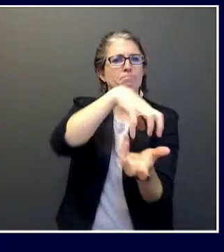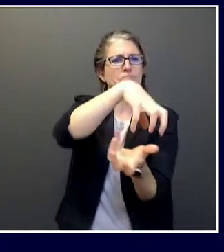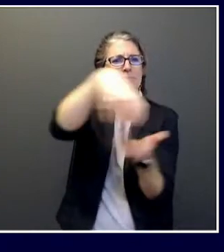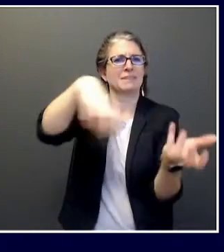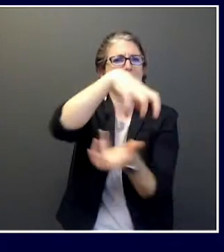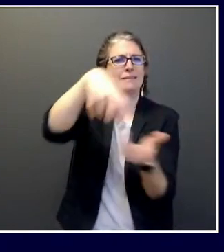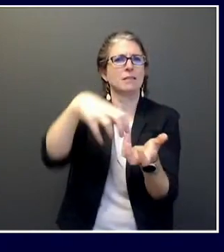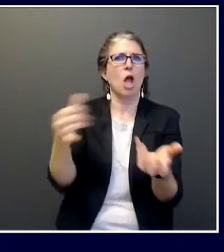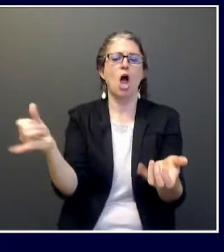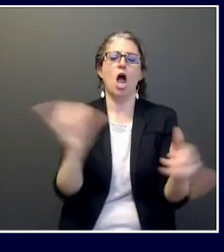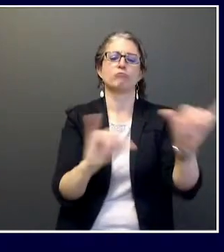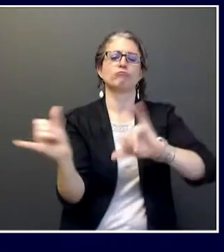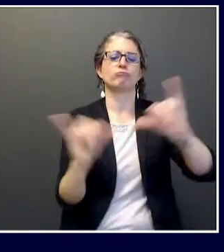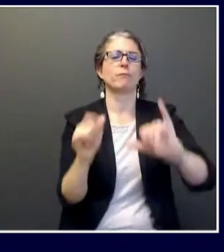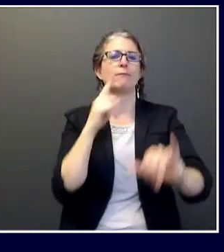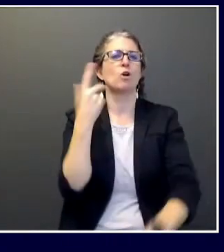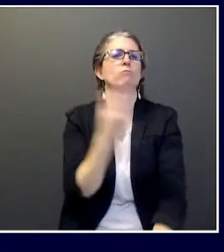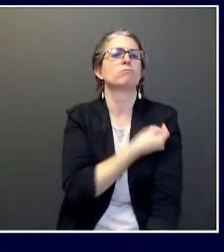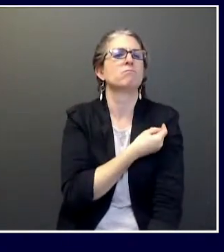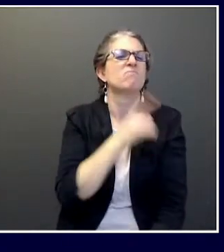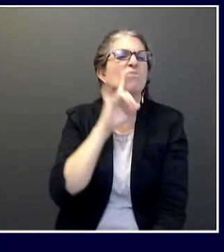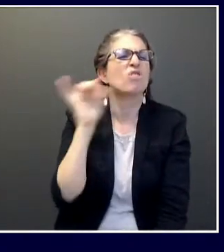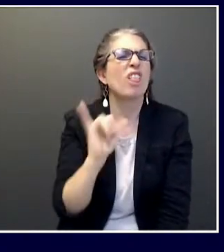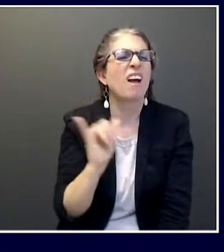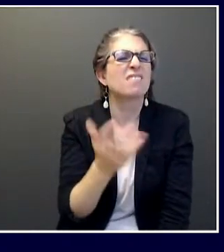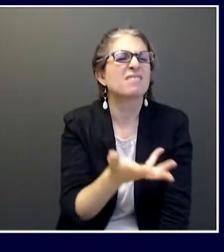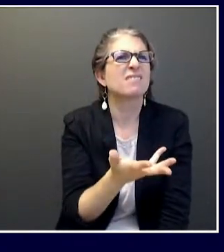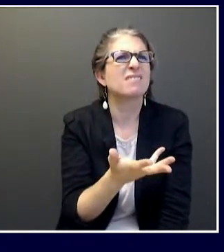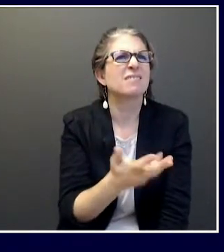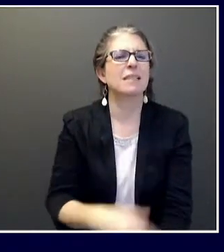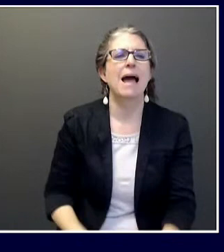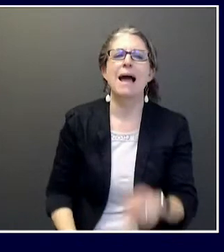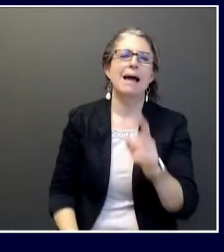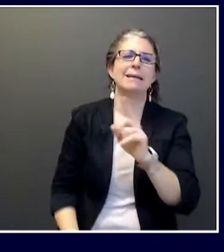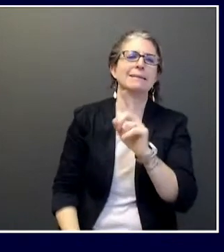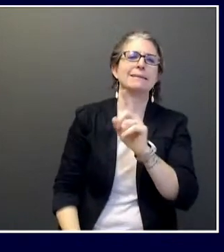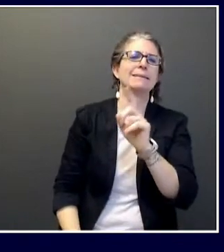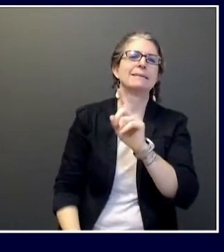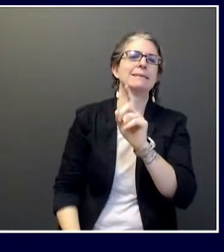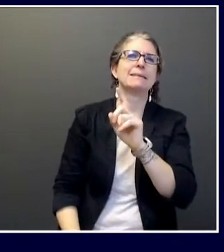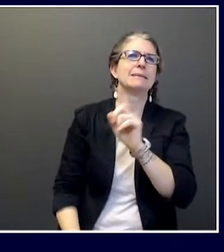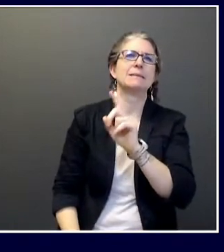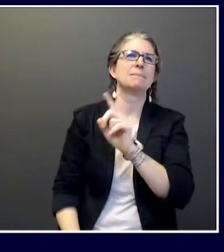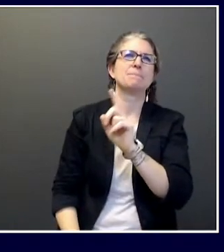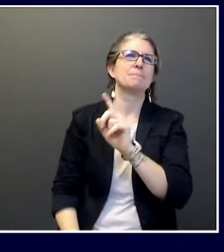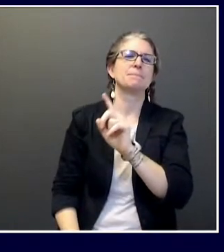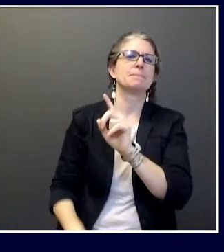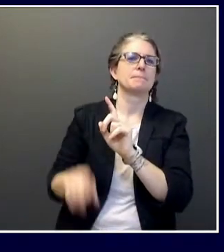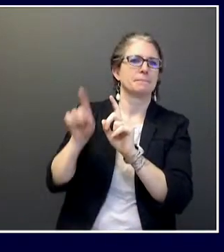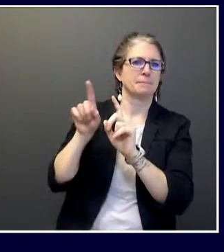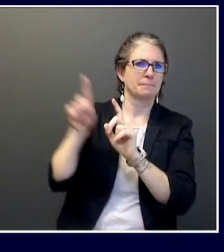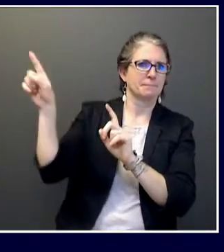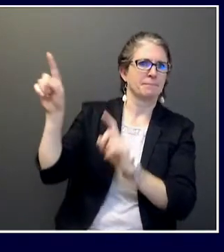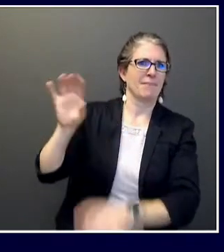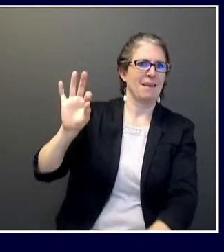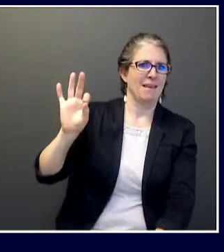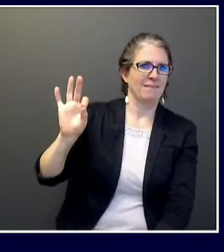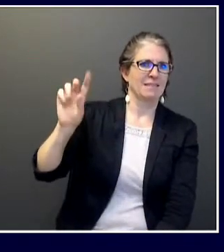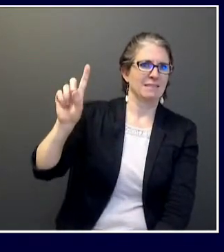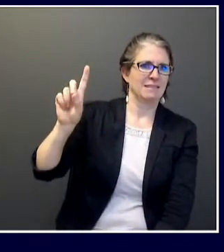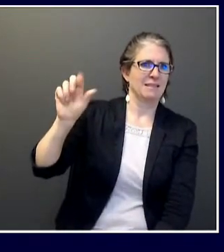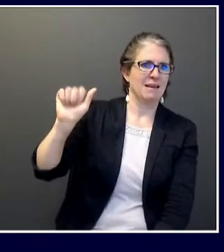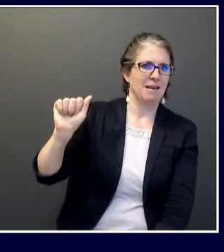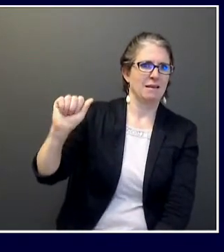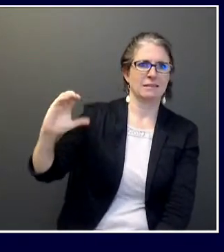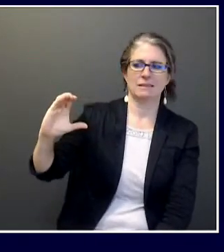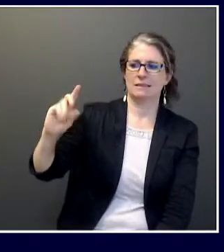that until the time that FDA and CDC make a policy decision and a scientific